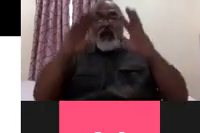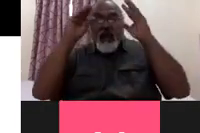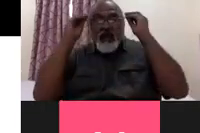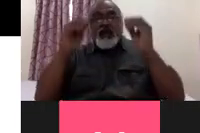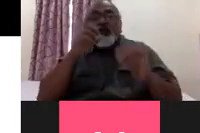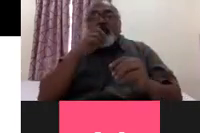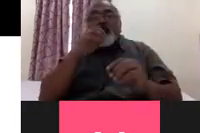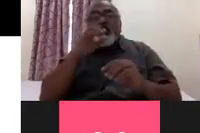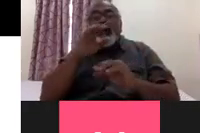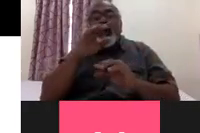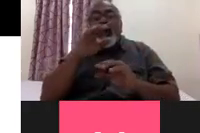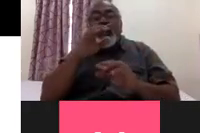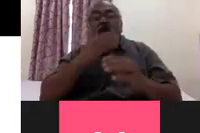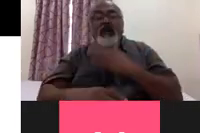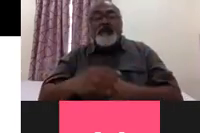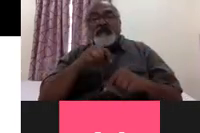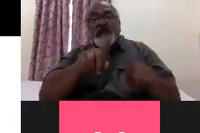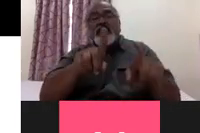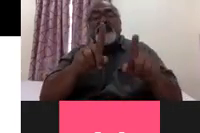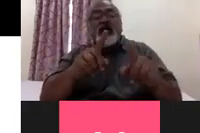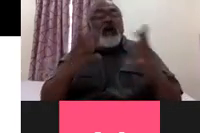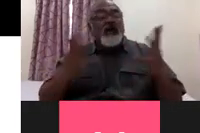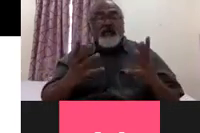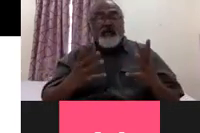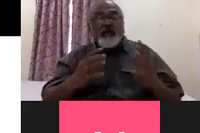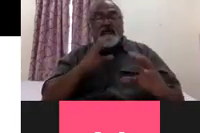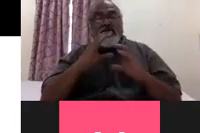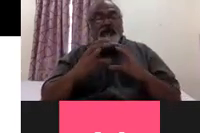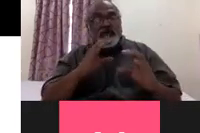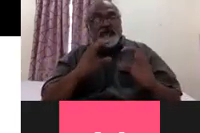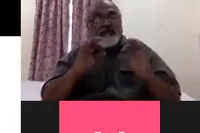comes much more alive. Okay. Third group,